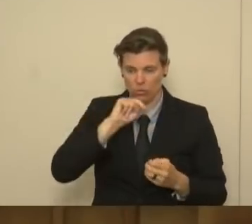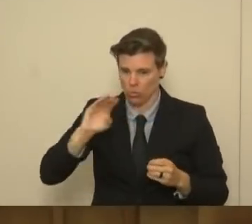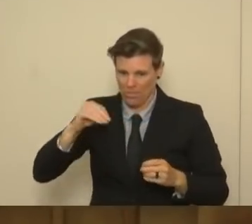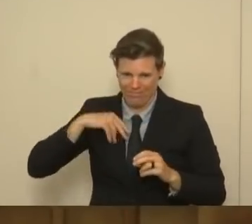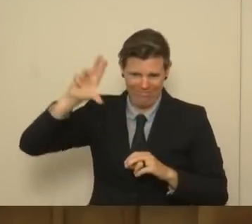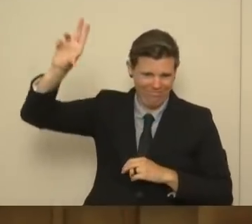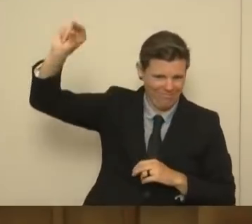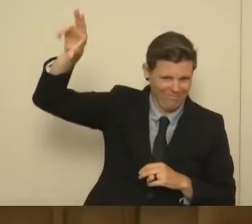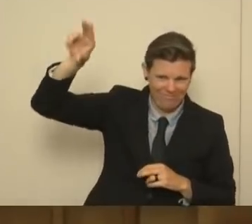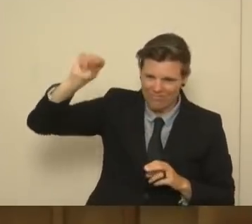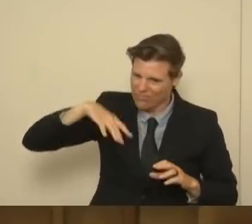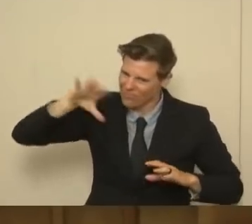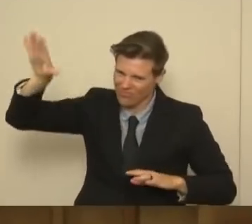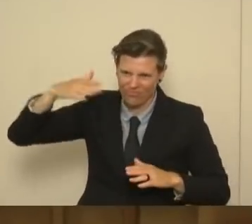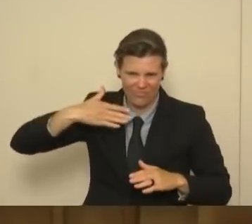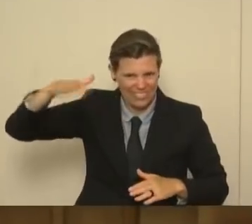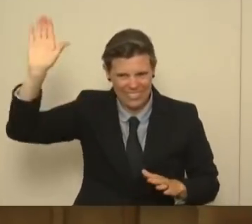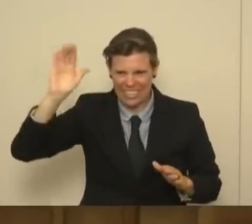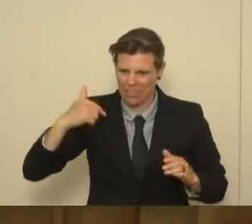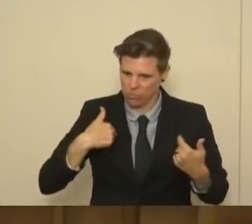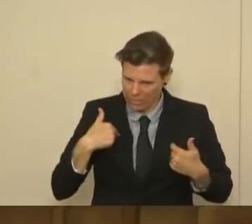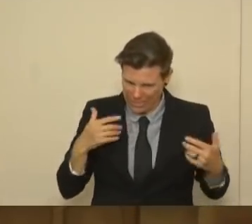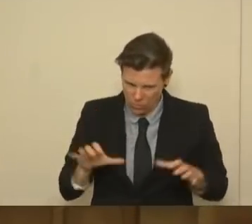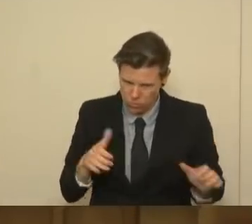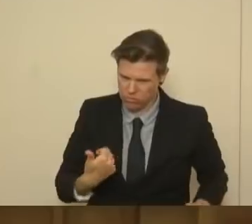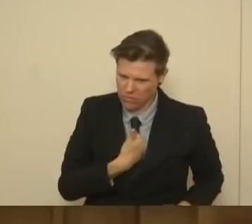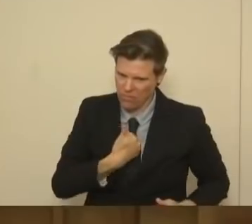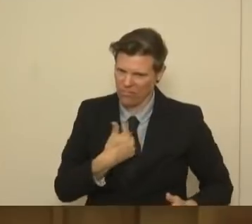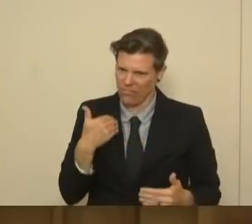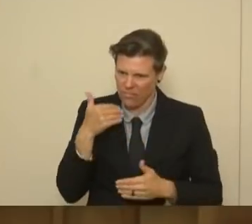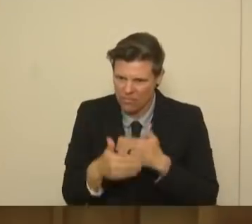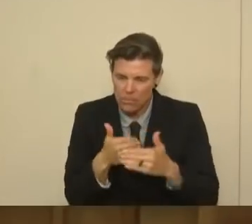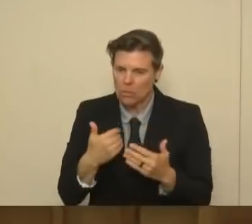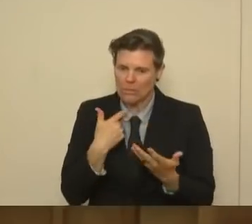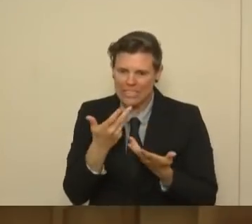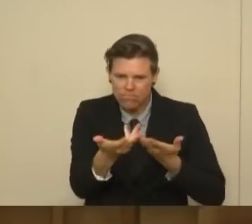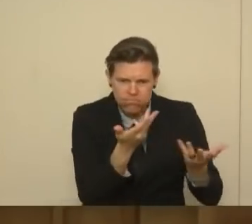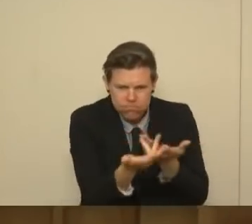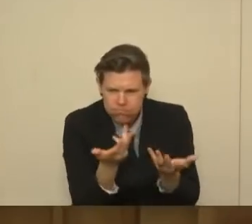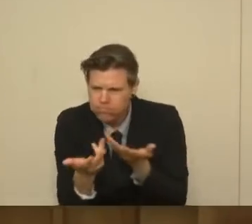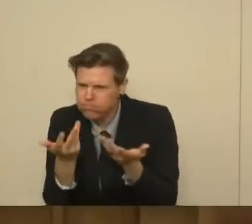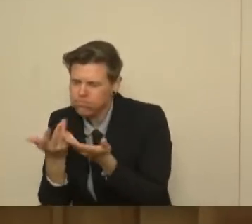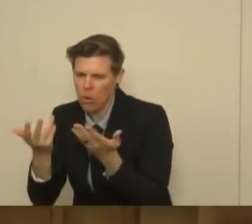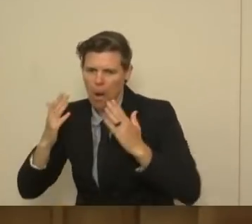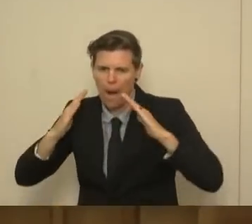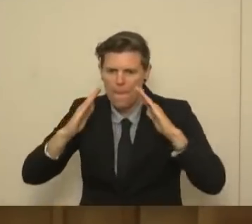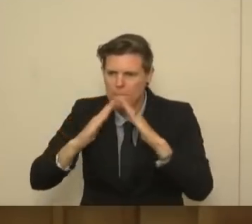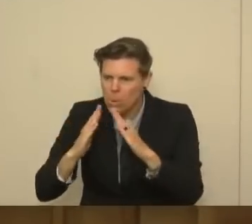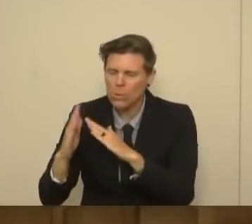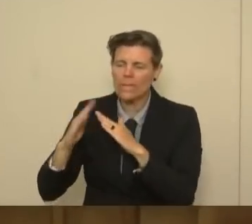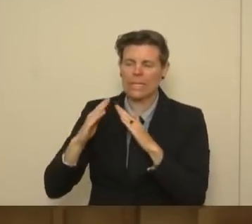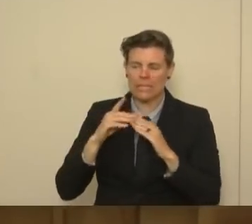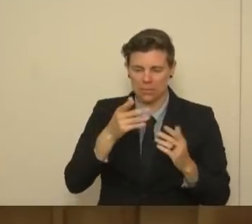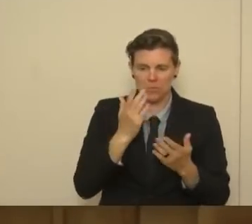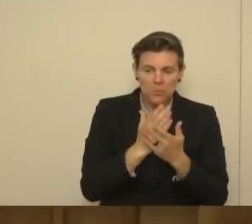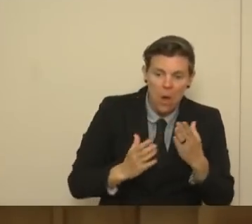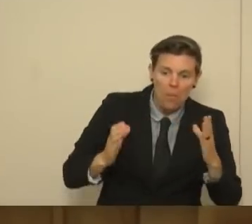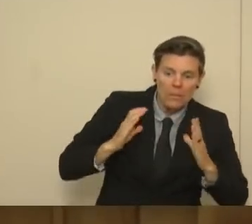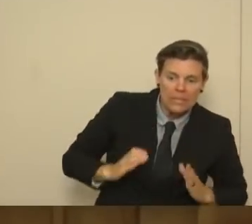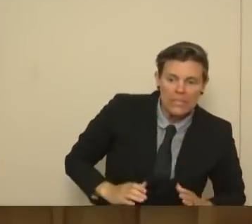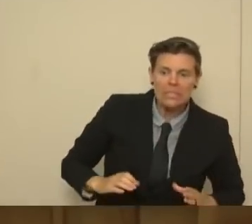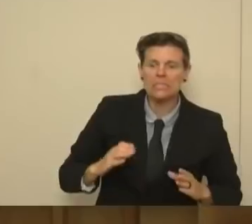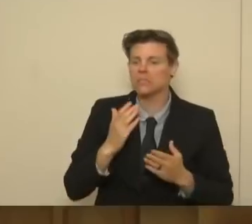had already been talking to the harder to count communities, the mixed status families, the folks who are undocumented, whether that was